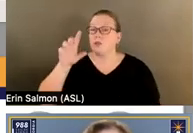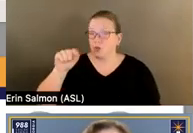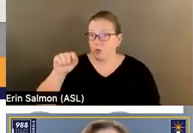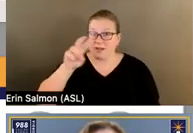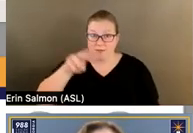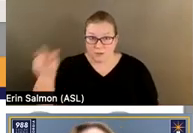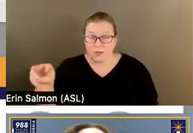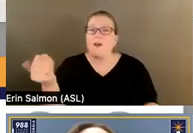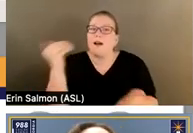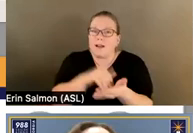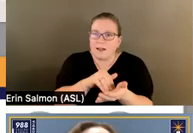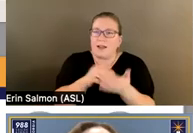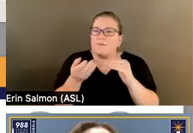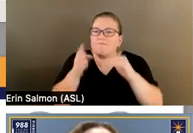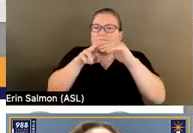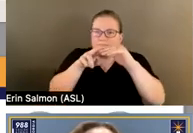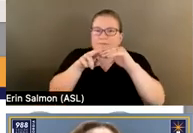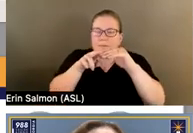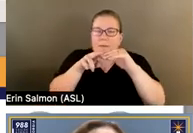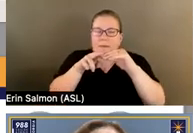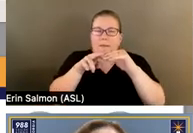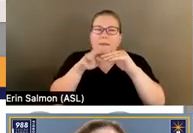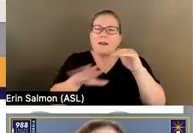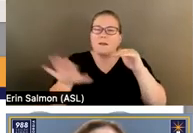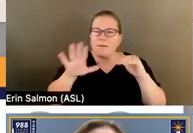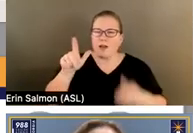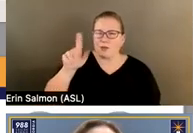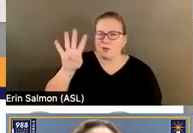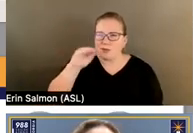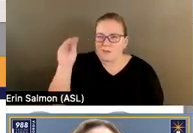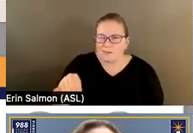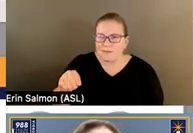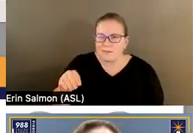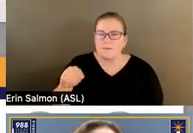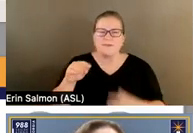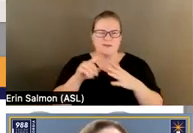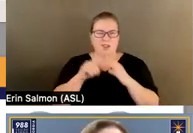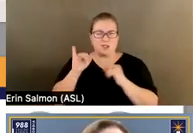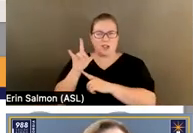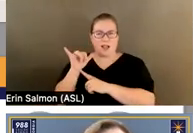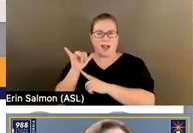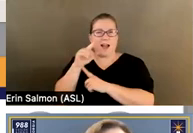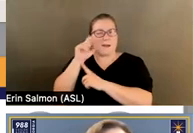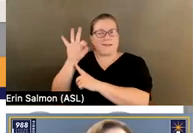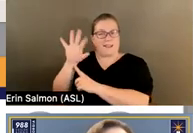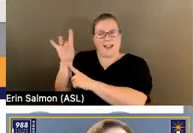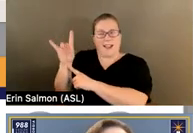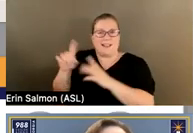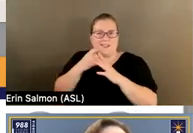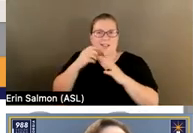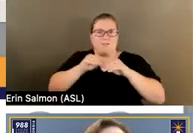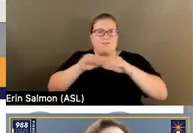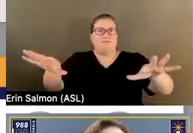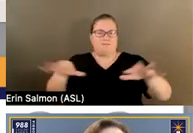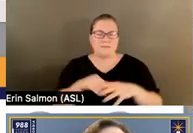additional increase in call volume of about 24% starting in July with the rollout of 988.